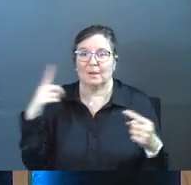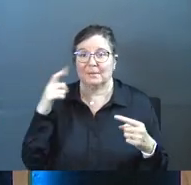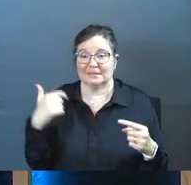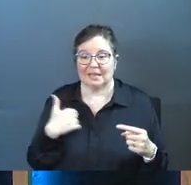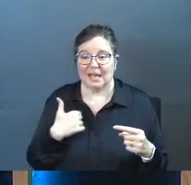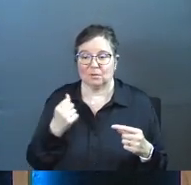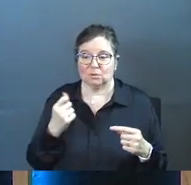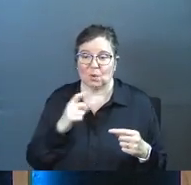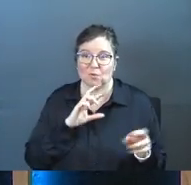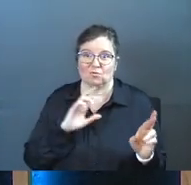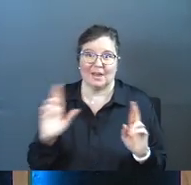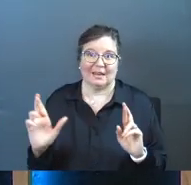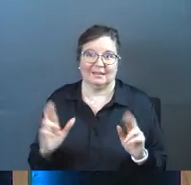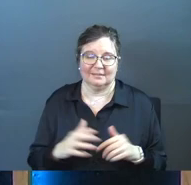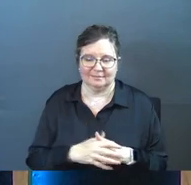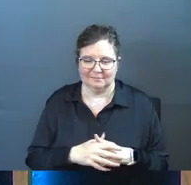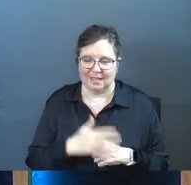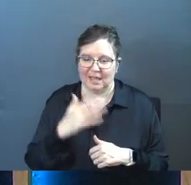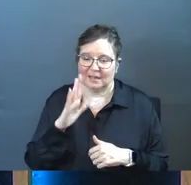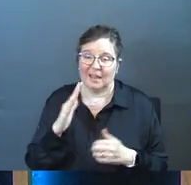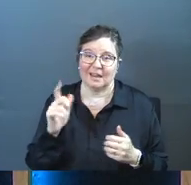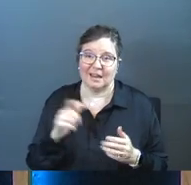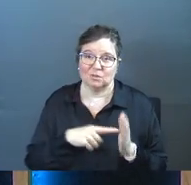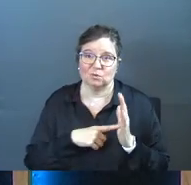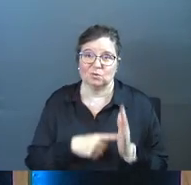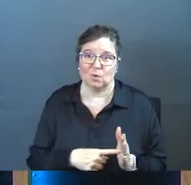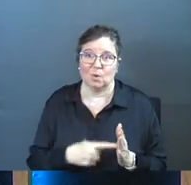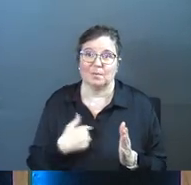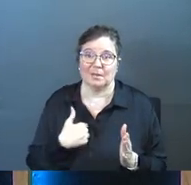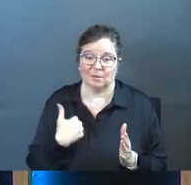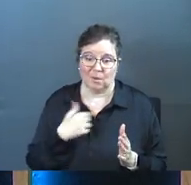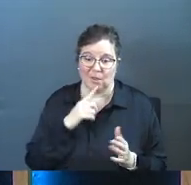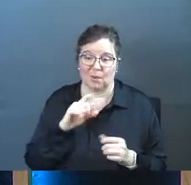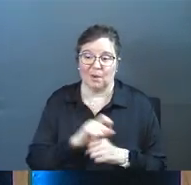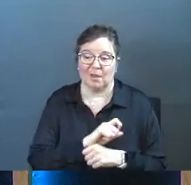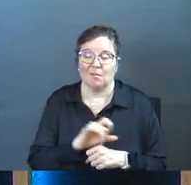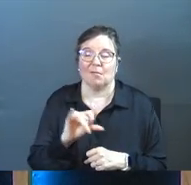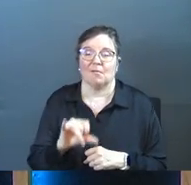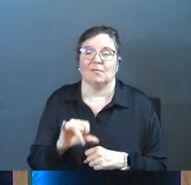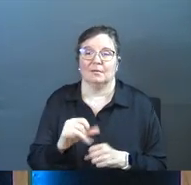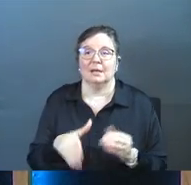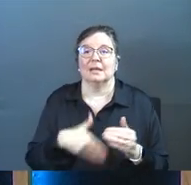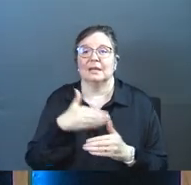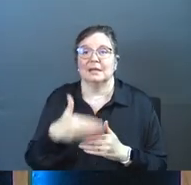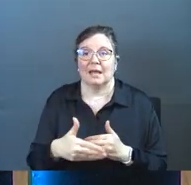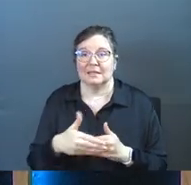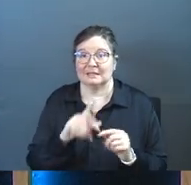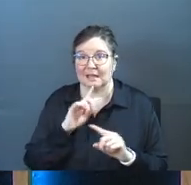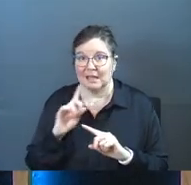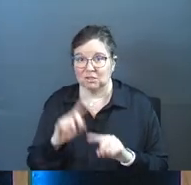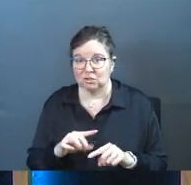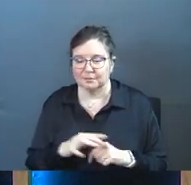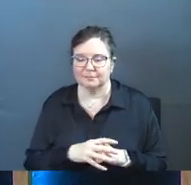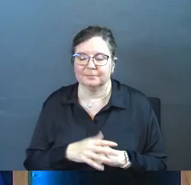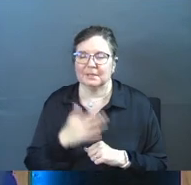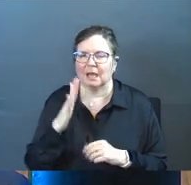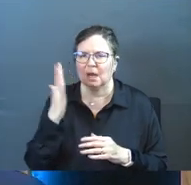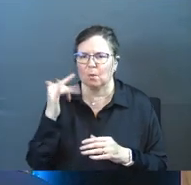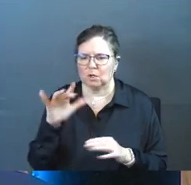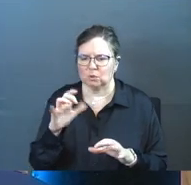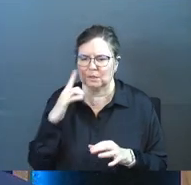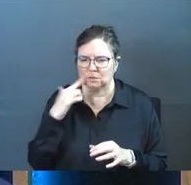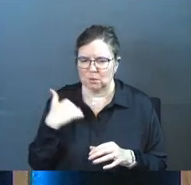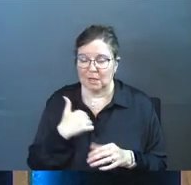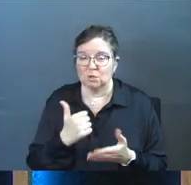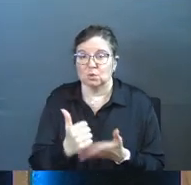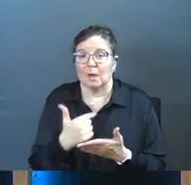because I was so ready. And God had to show me what the reality was. Next answer, God, why did you do